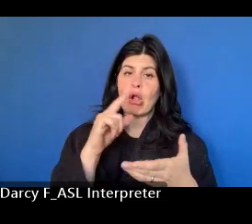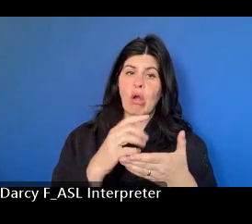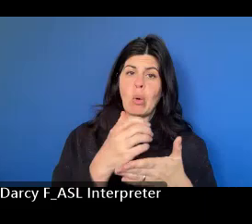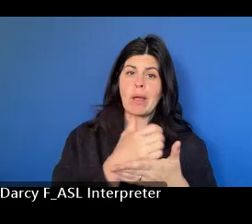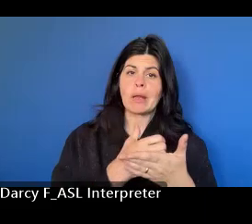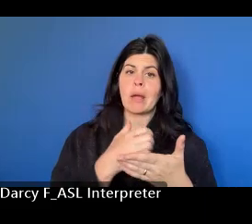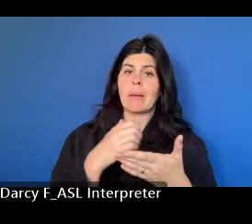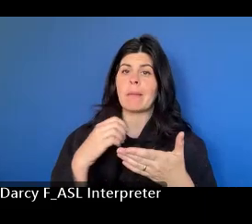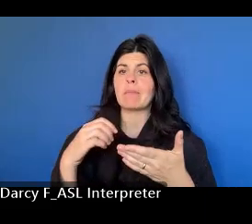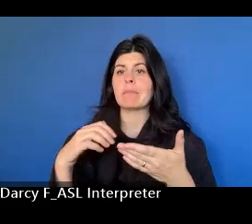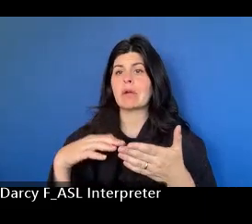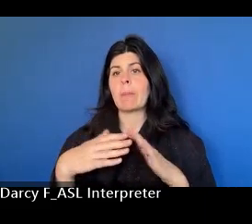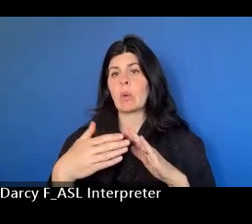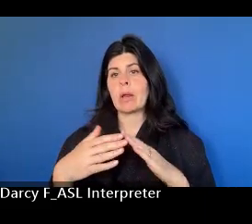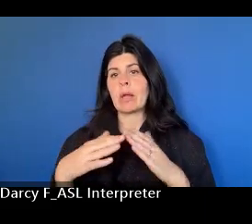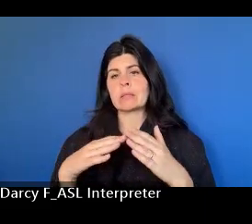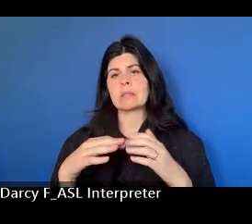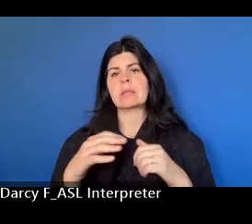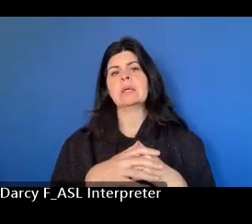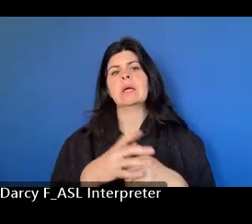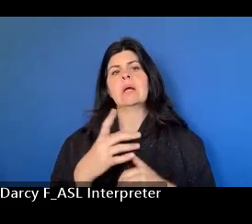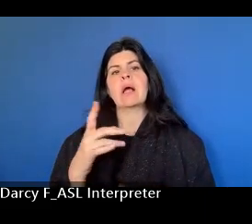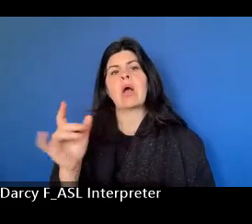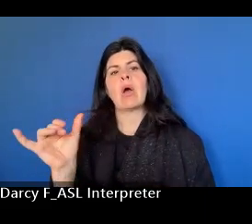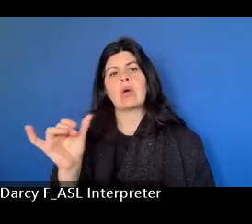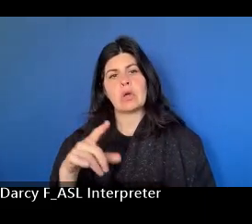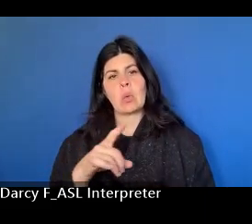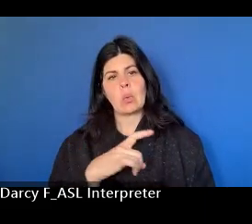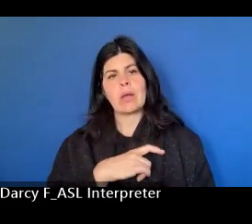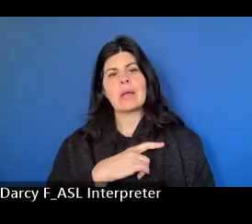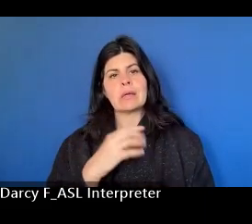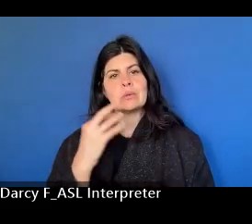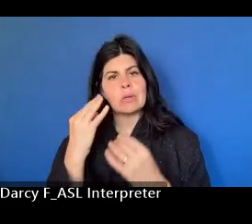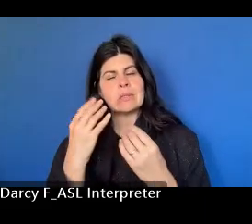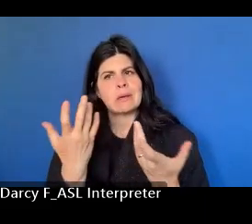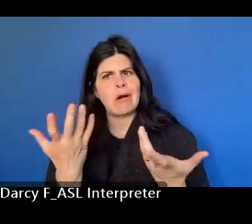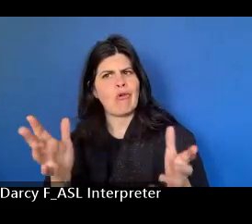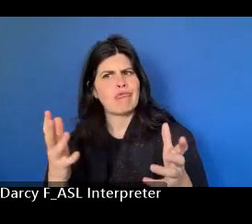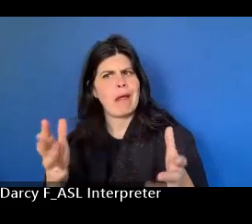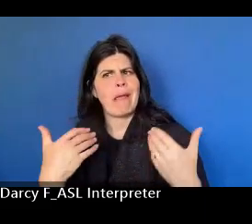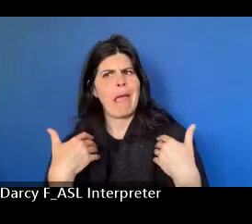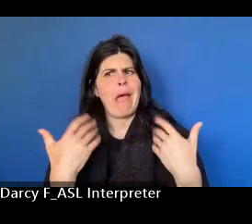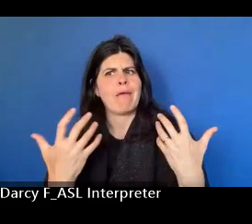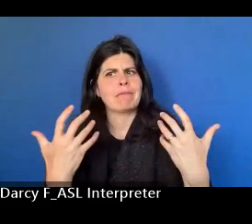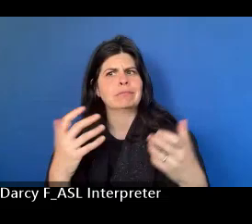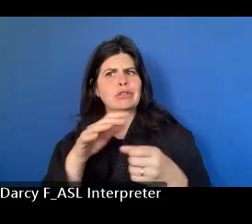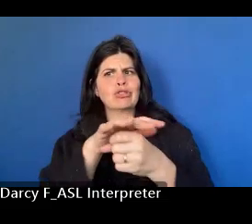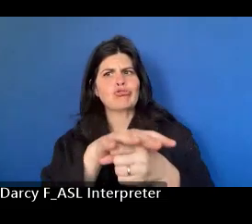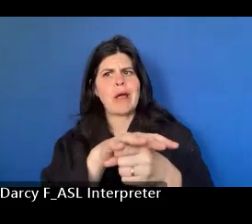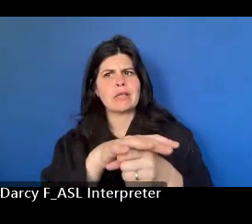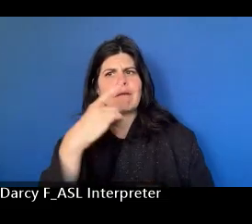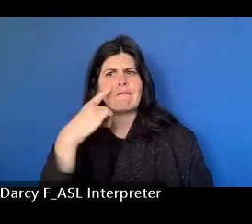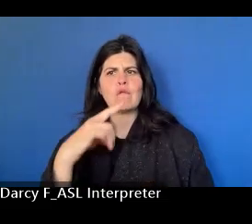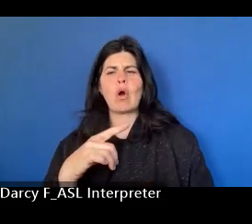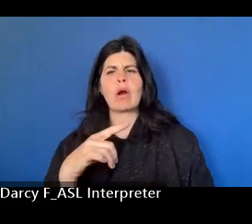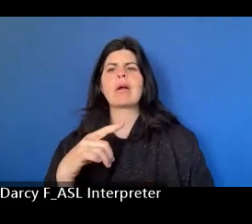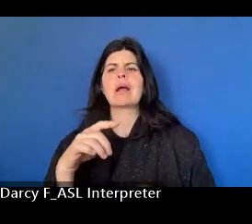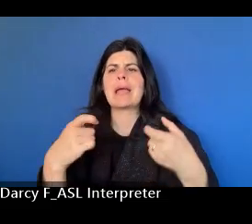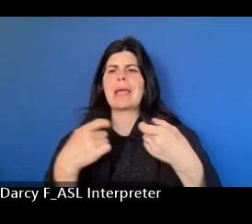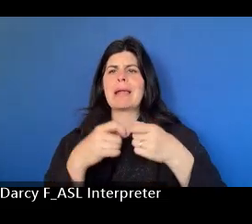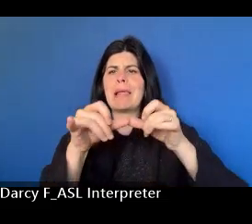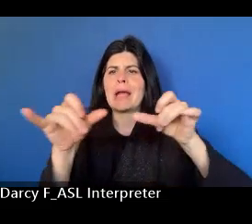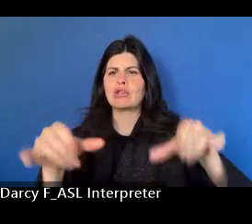then we also have to consider that there is existing stress on the electric grid, and it seems to